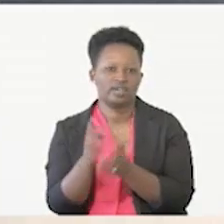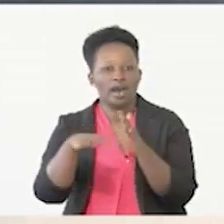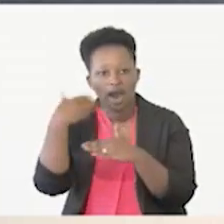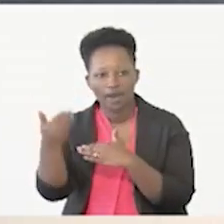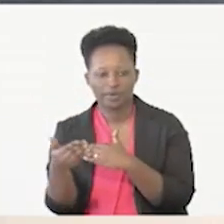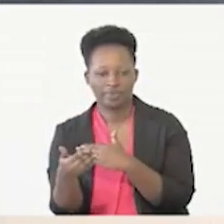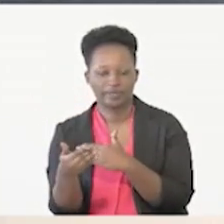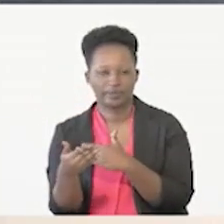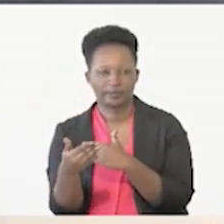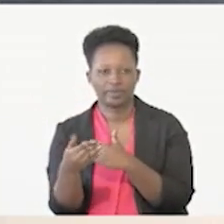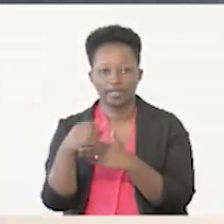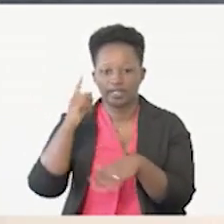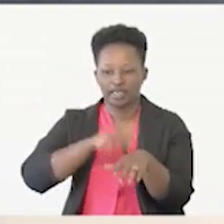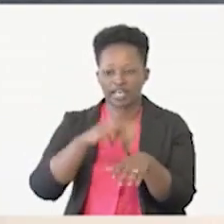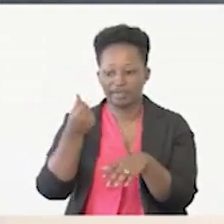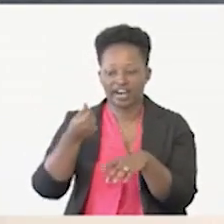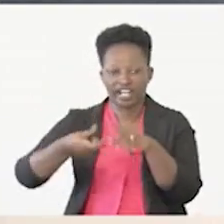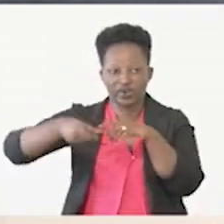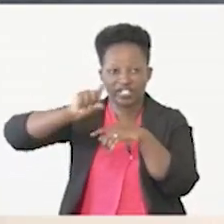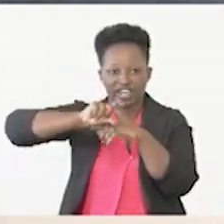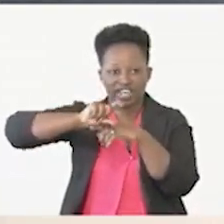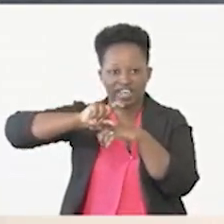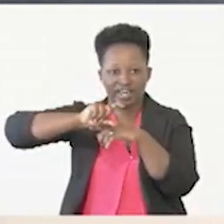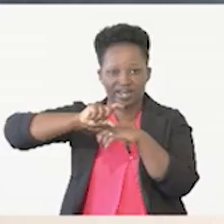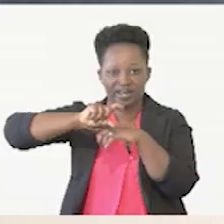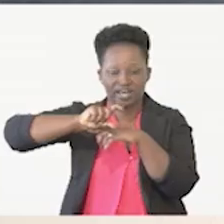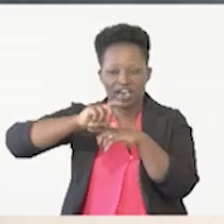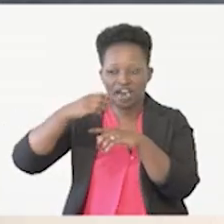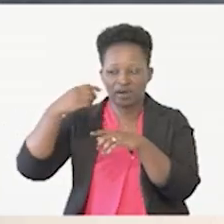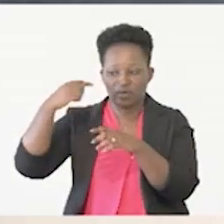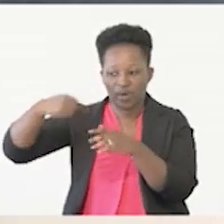Then when the price increased to this, quantity demanded reduced.